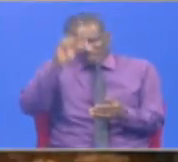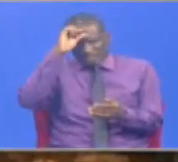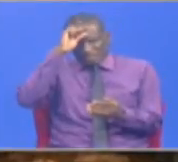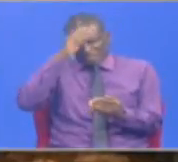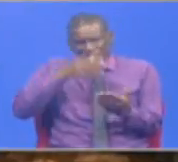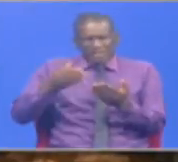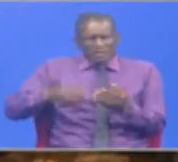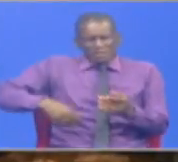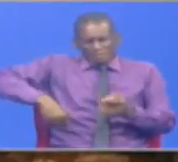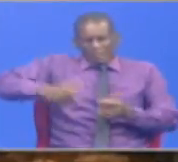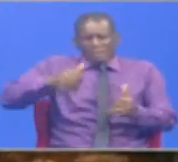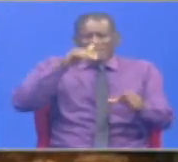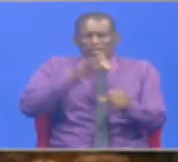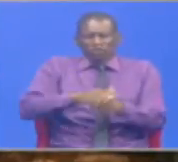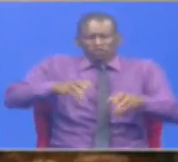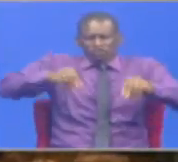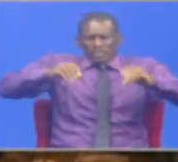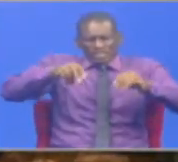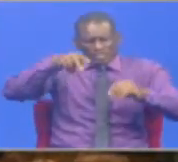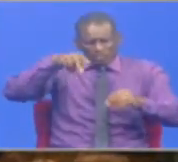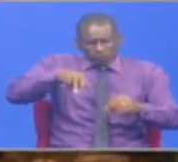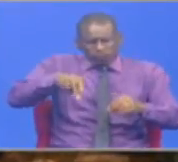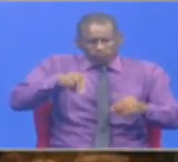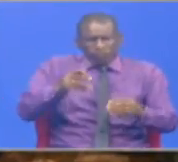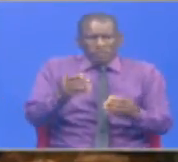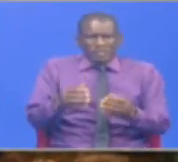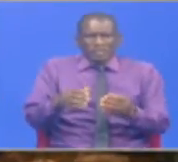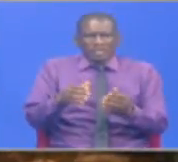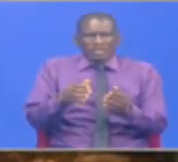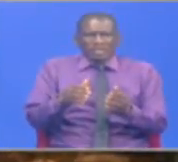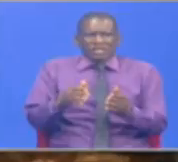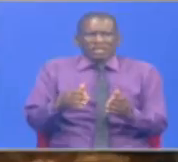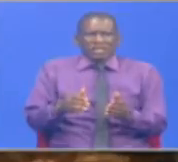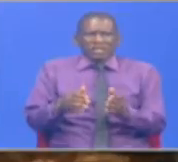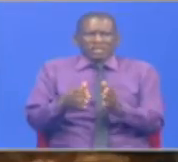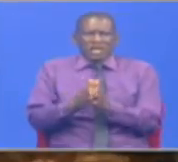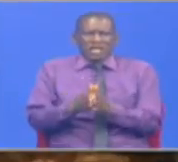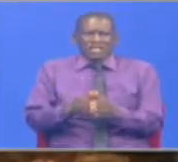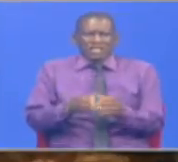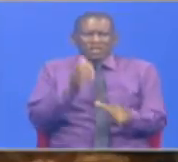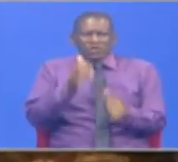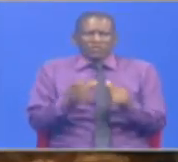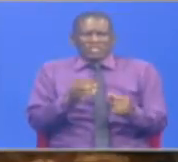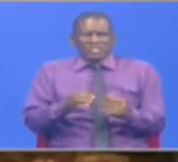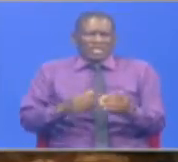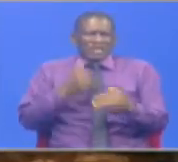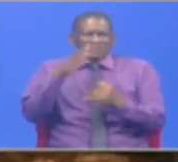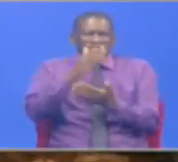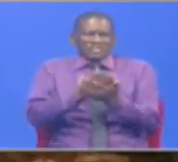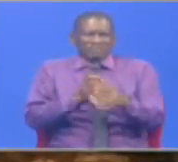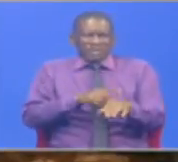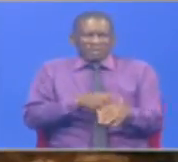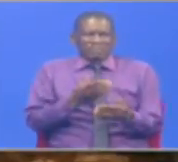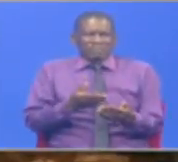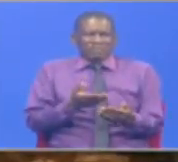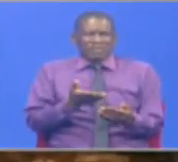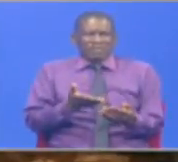lot of fertilizers and synthetic fertilizers, which are in the long run, they are